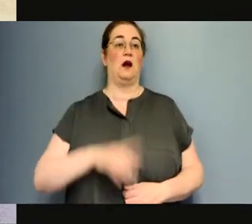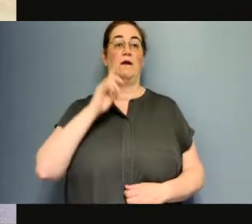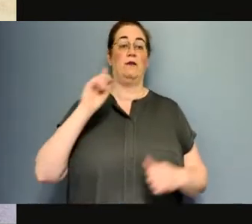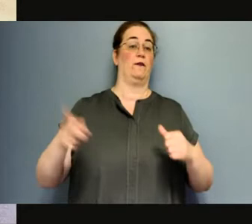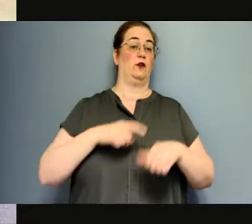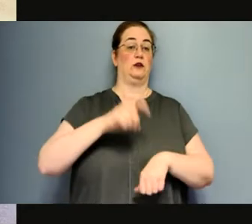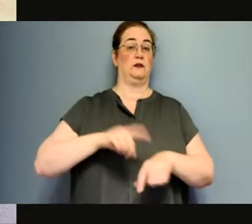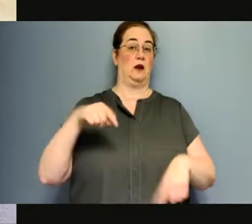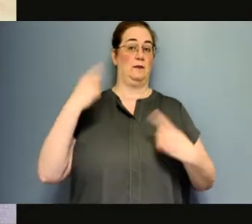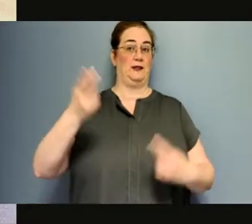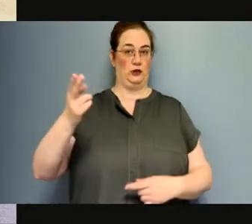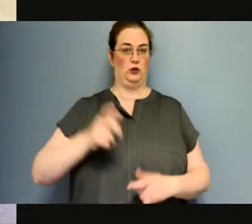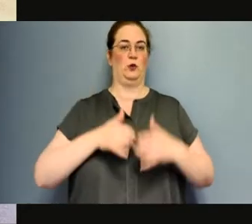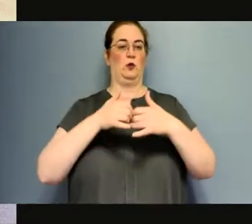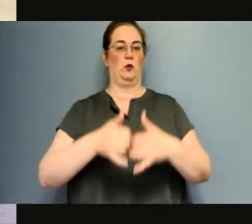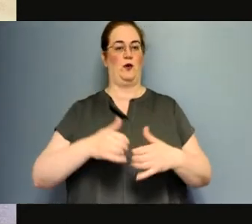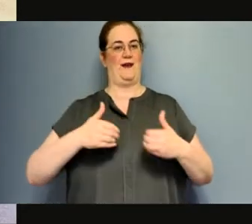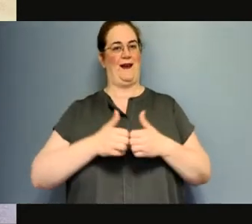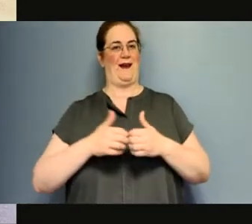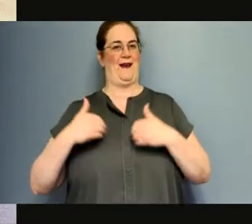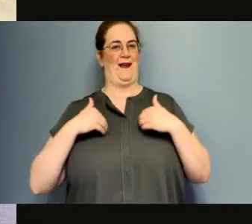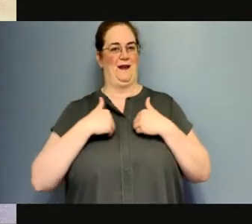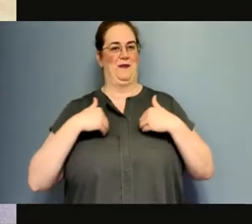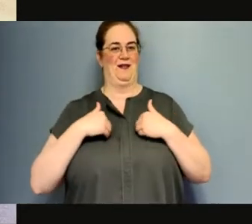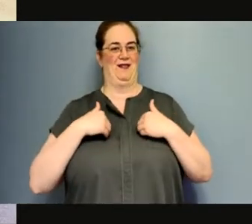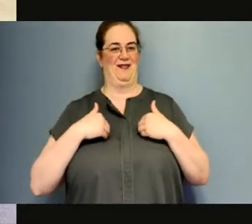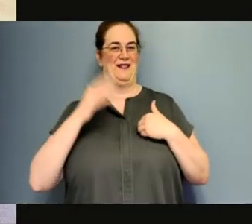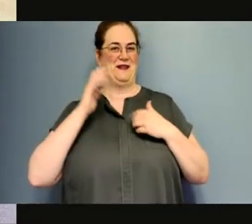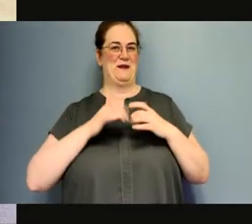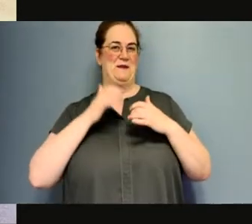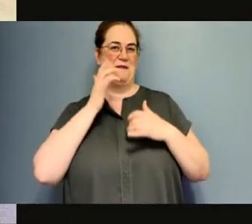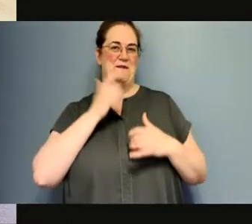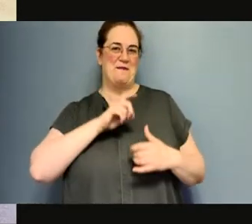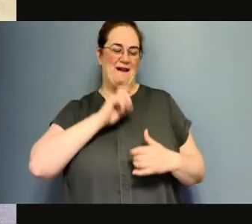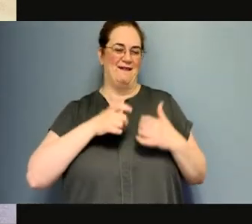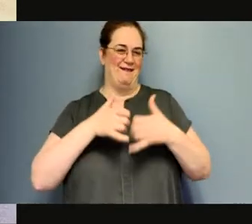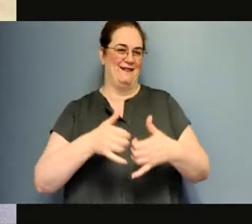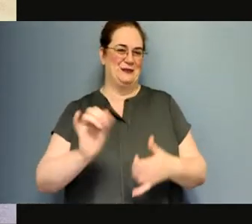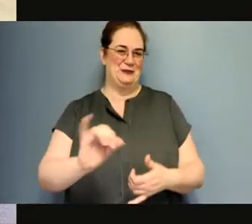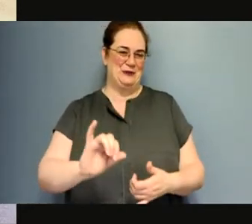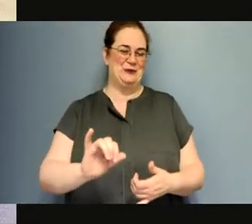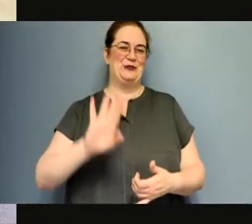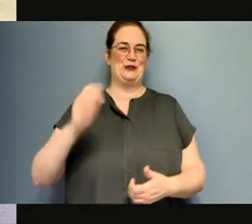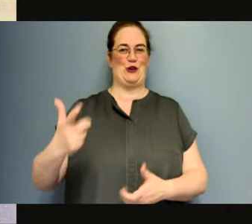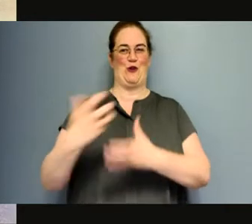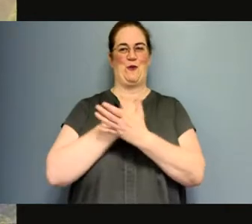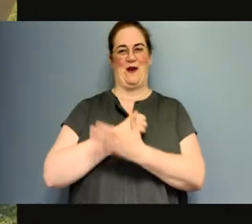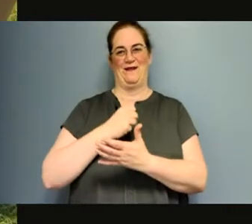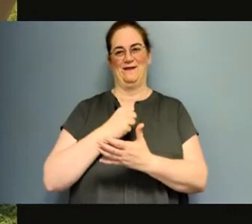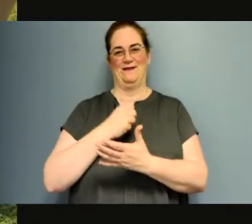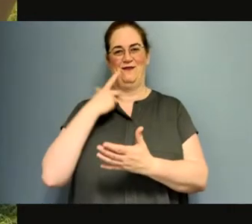time in history, we awarded an animal a gold medal, his dog, Twain. So, next.